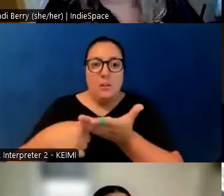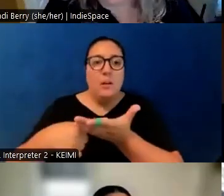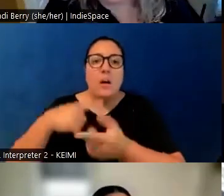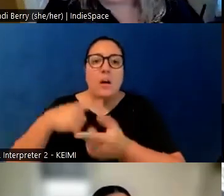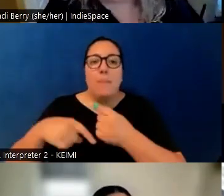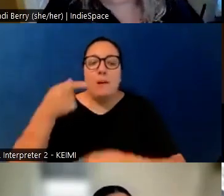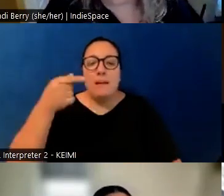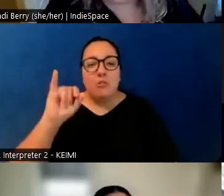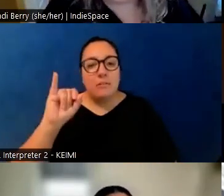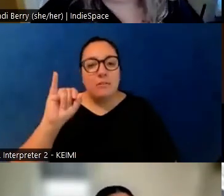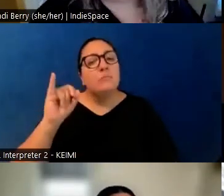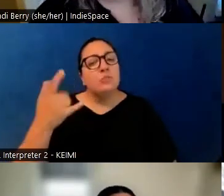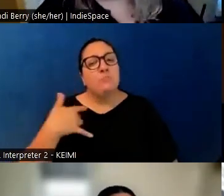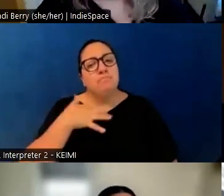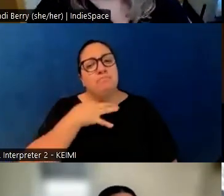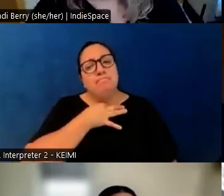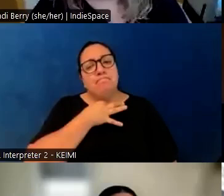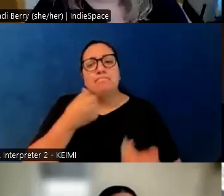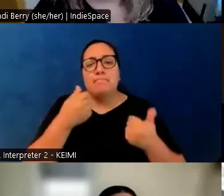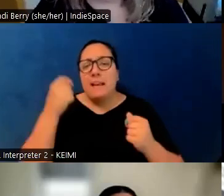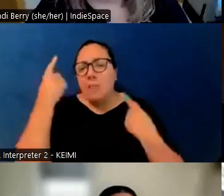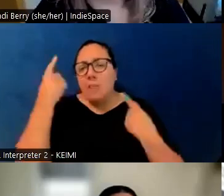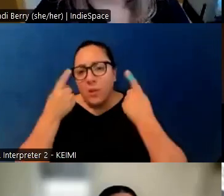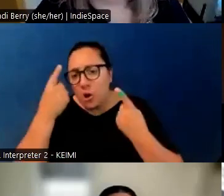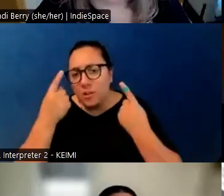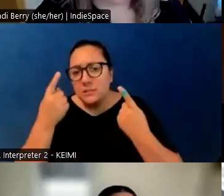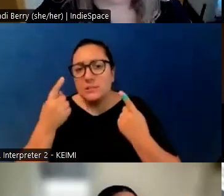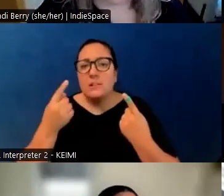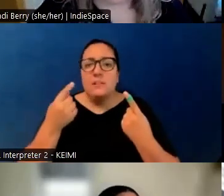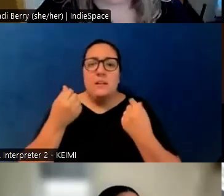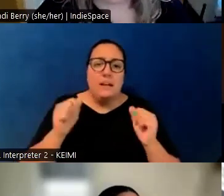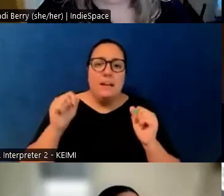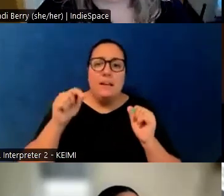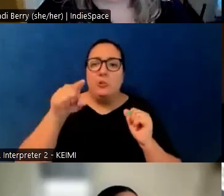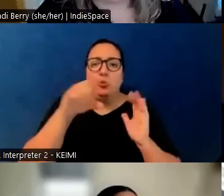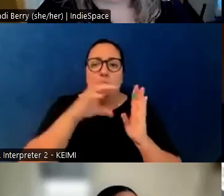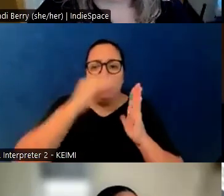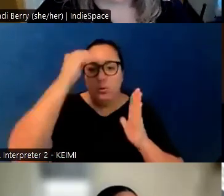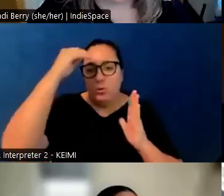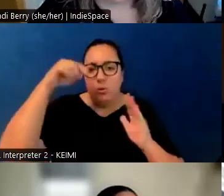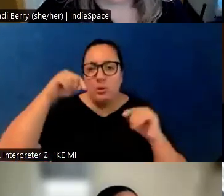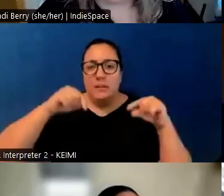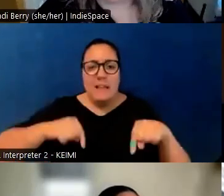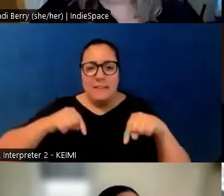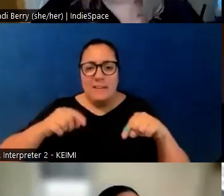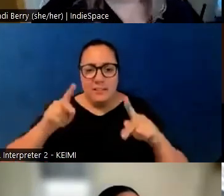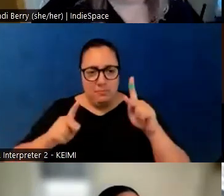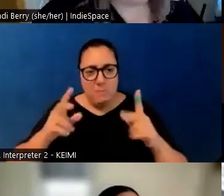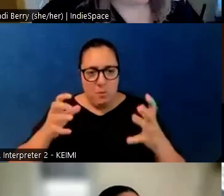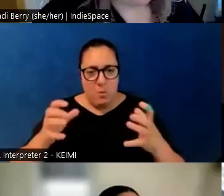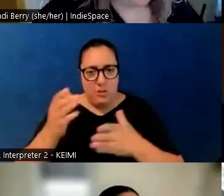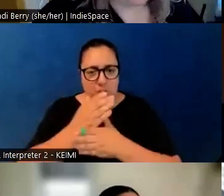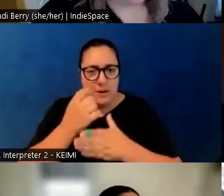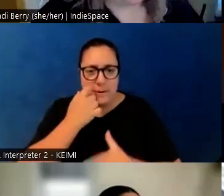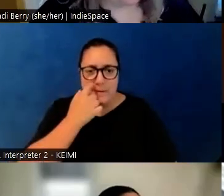So were there any thoughts, any learnings from the video that anybody would like to share? Feel free to put them in the